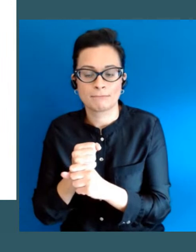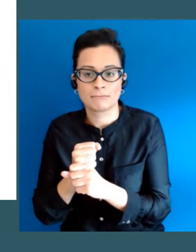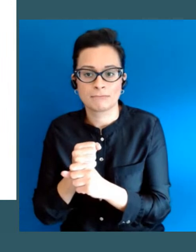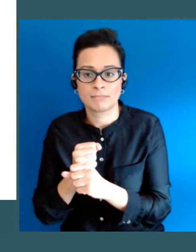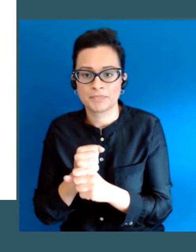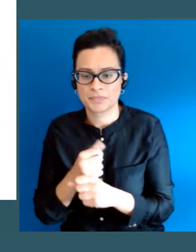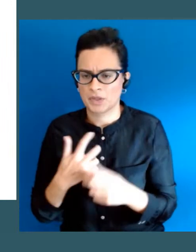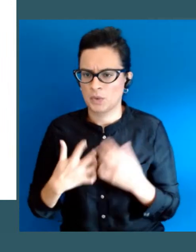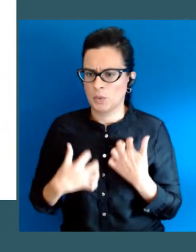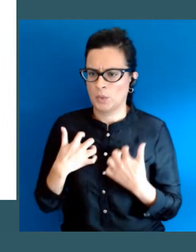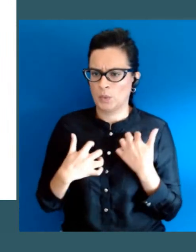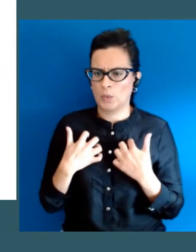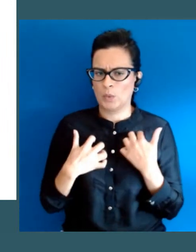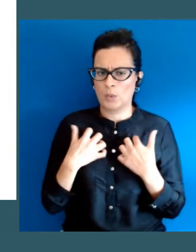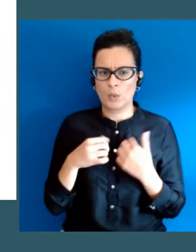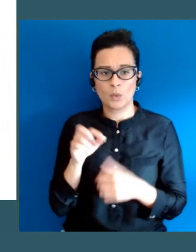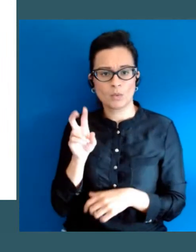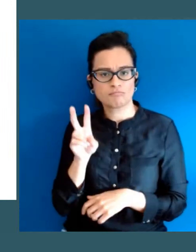that